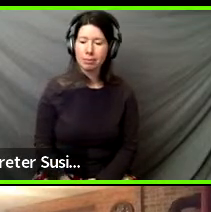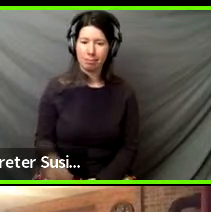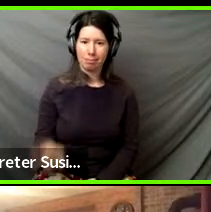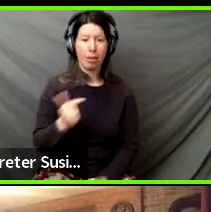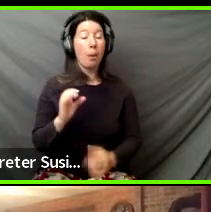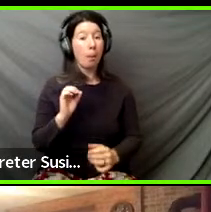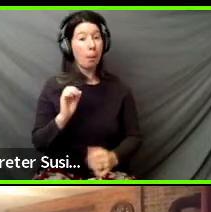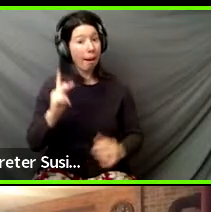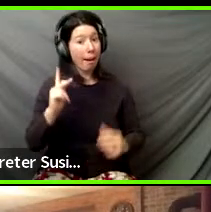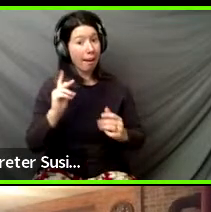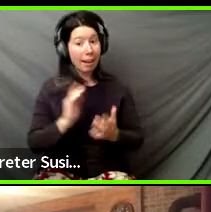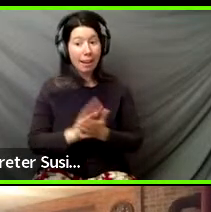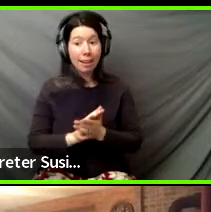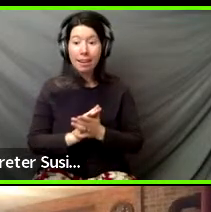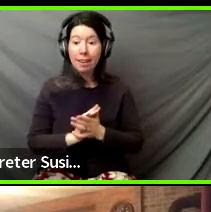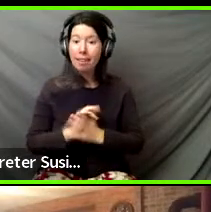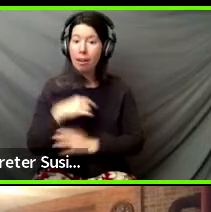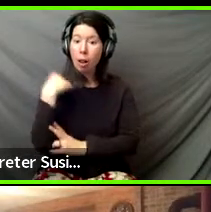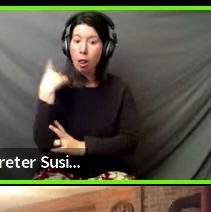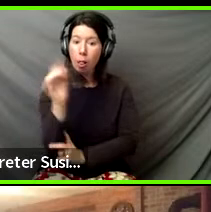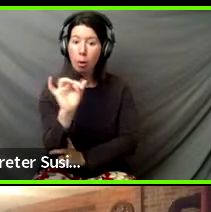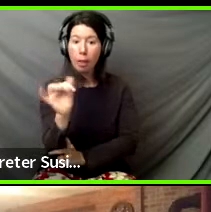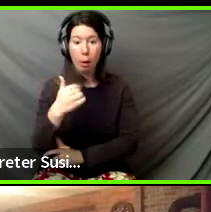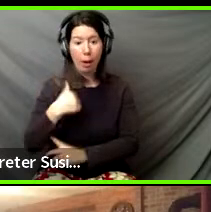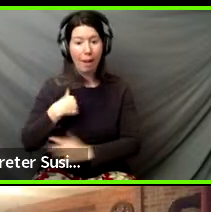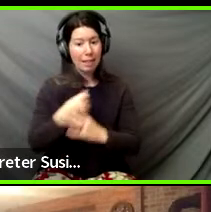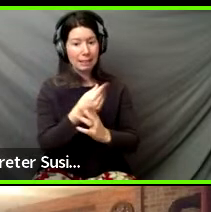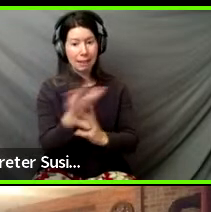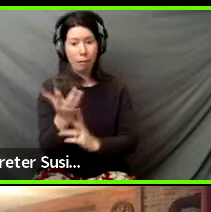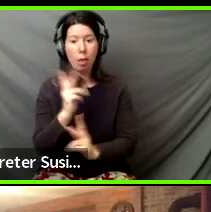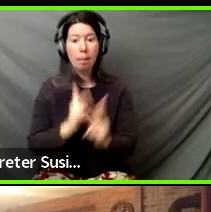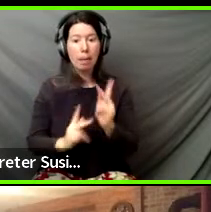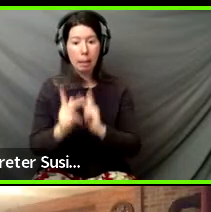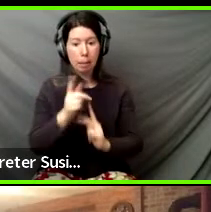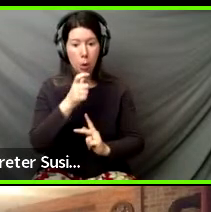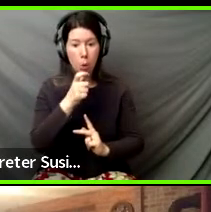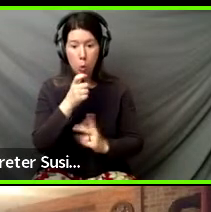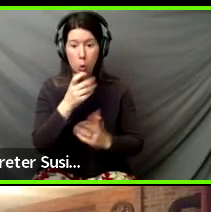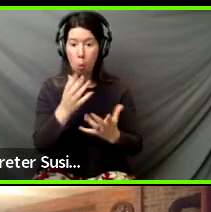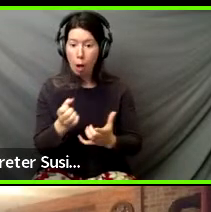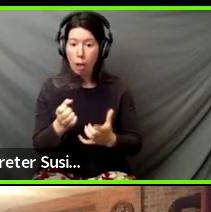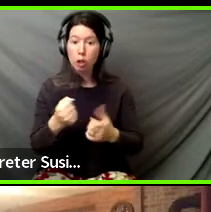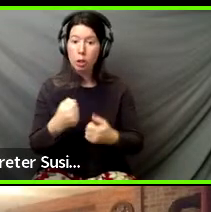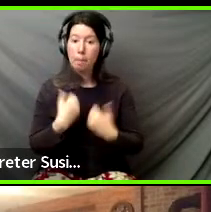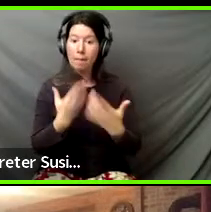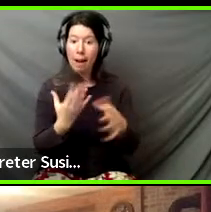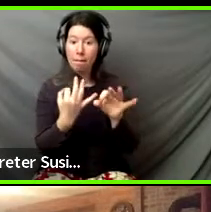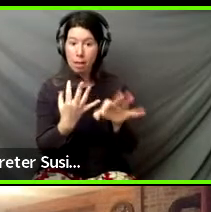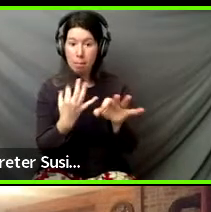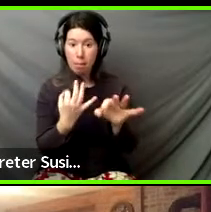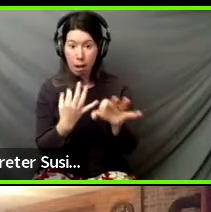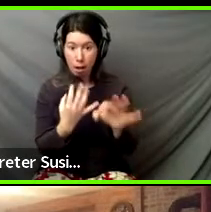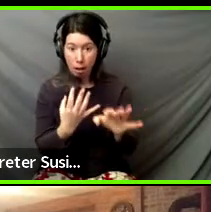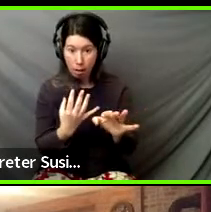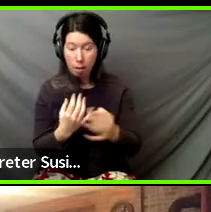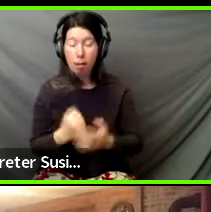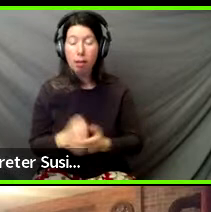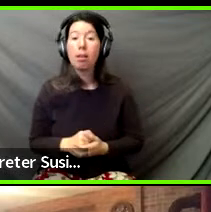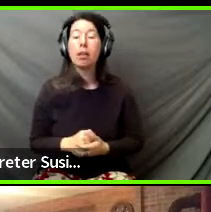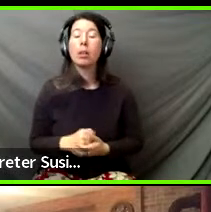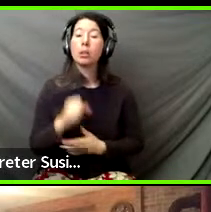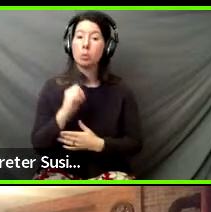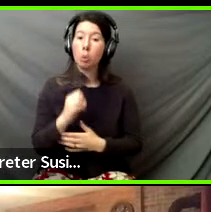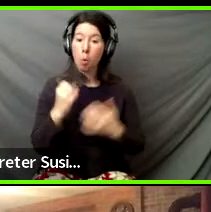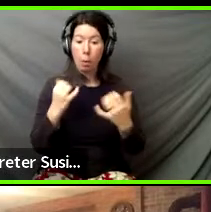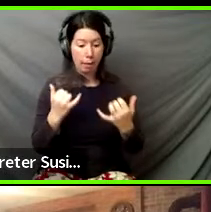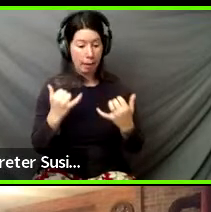it looks like we have several folks that are interested in providing feedback to us. So at this time, I'm hoping